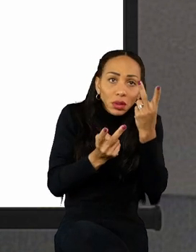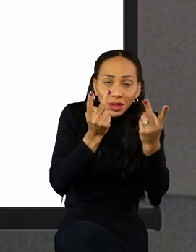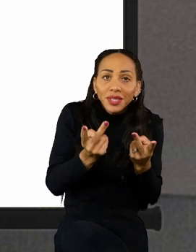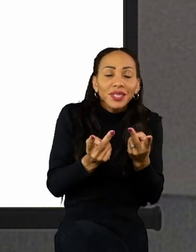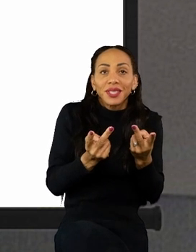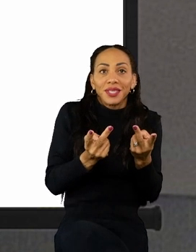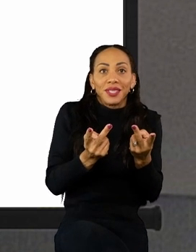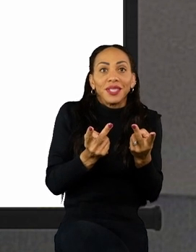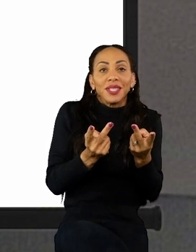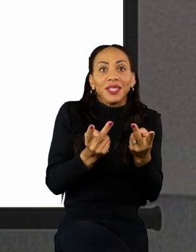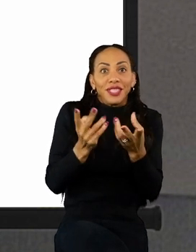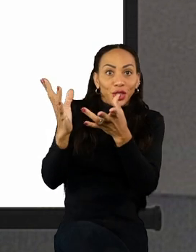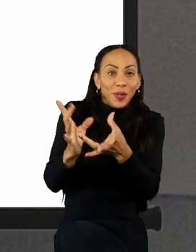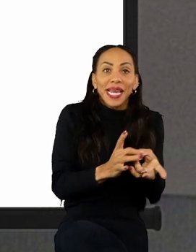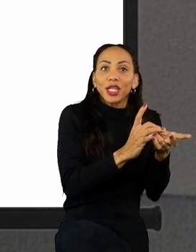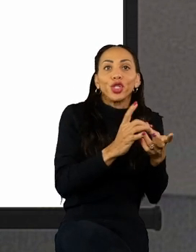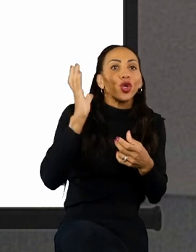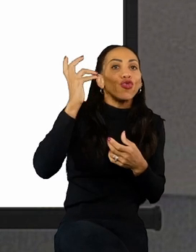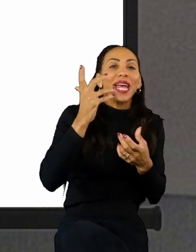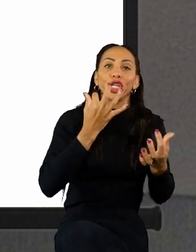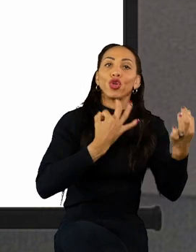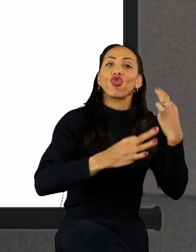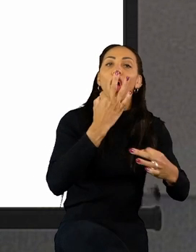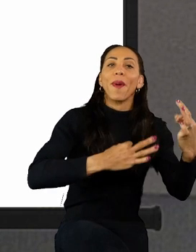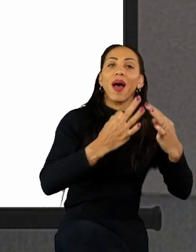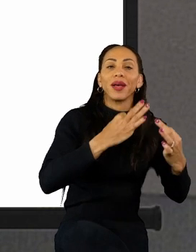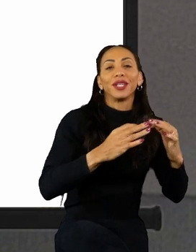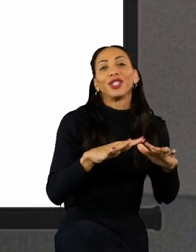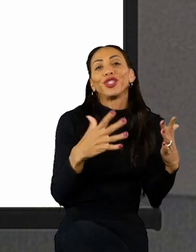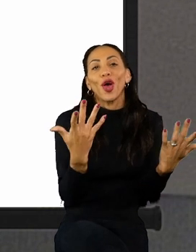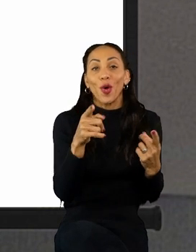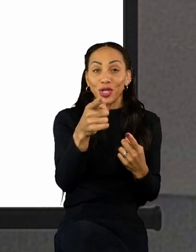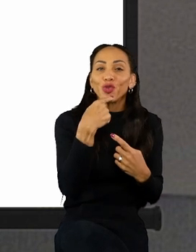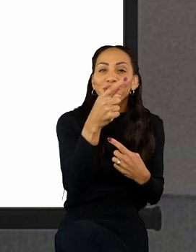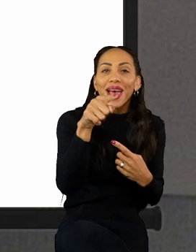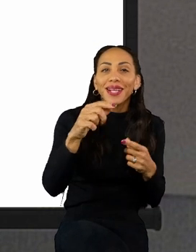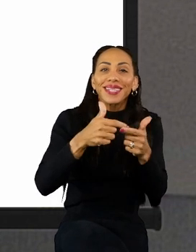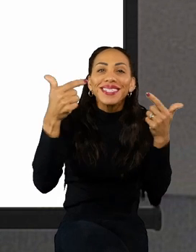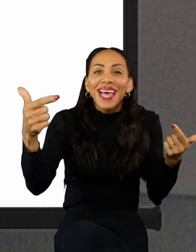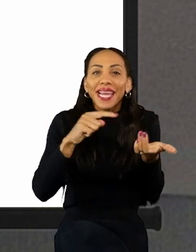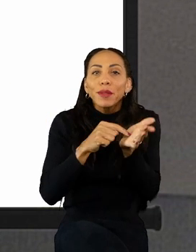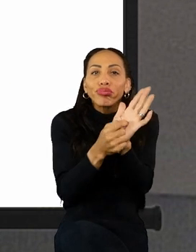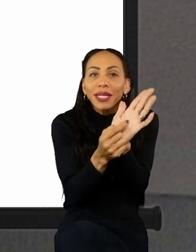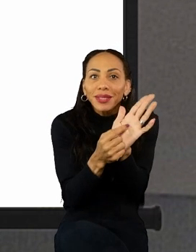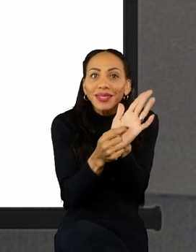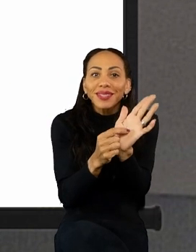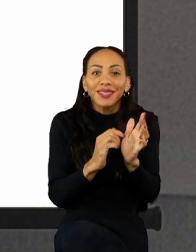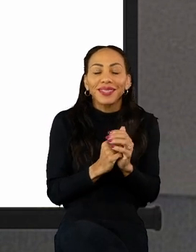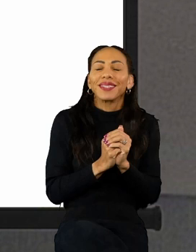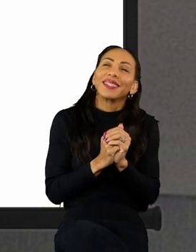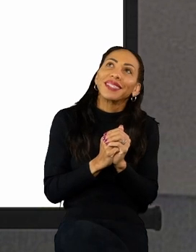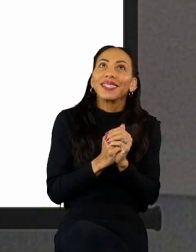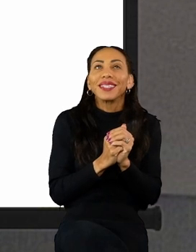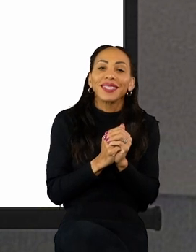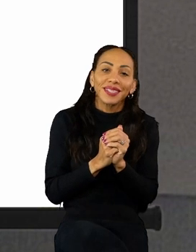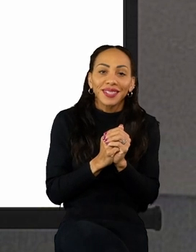a context for this kind of radio drama to be used. So it may be that the kind of telepresence aspect, as you say, is